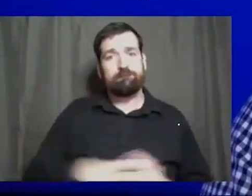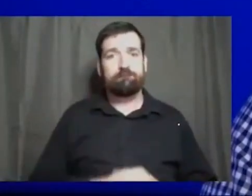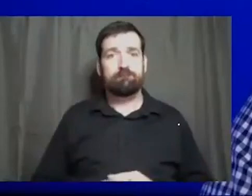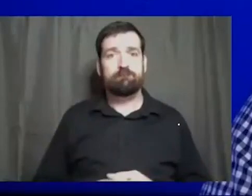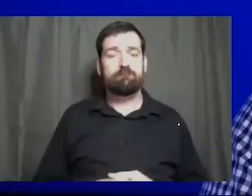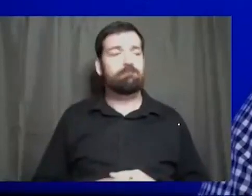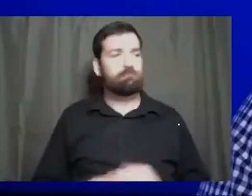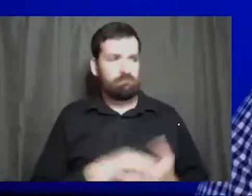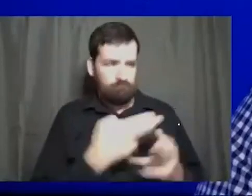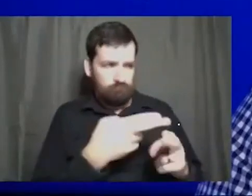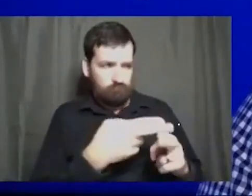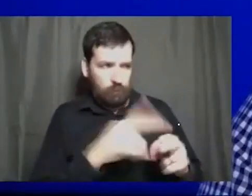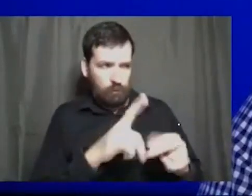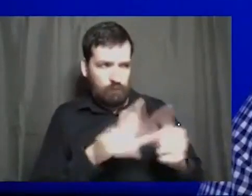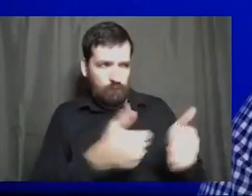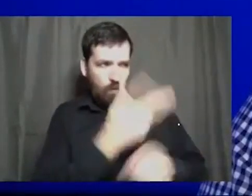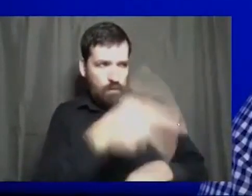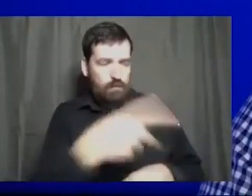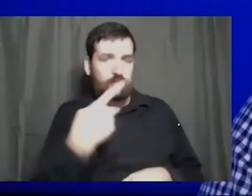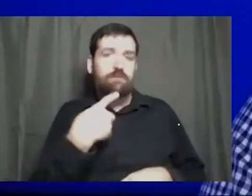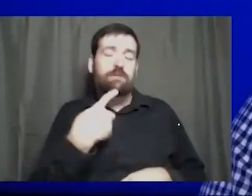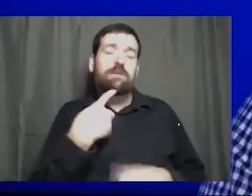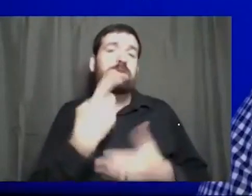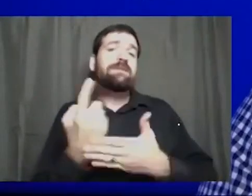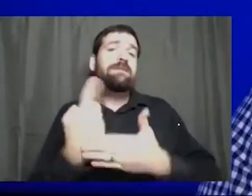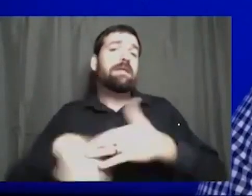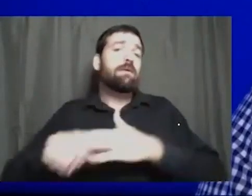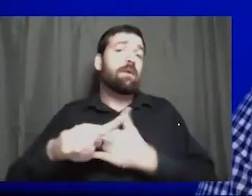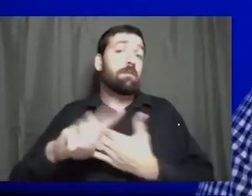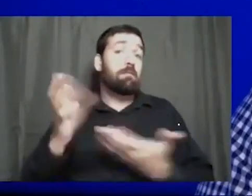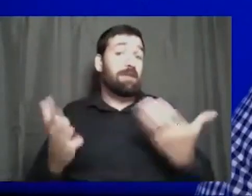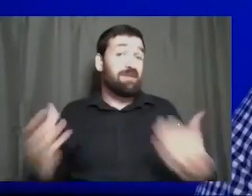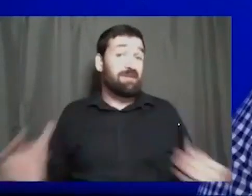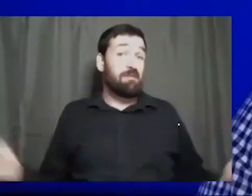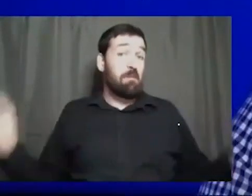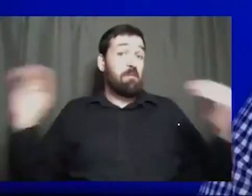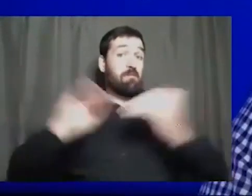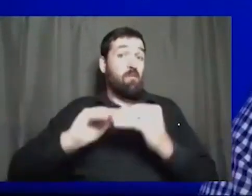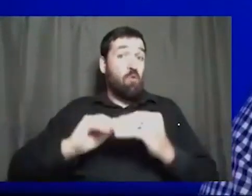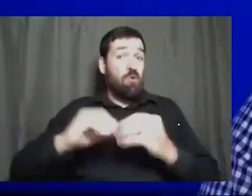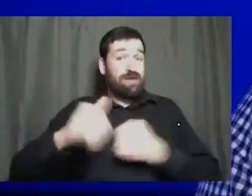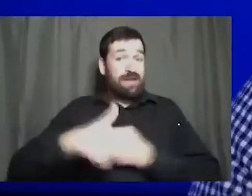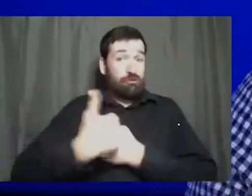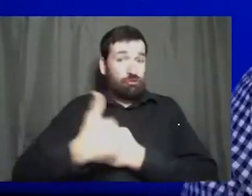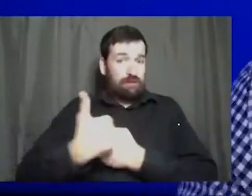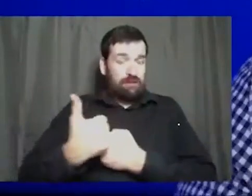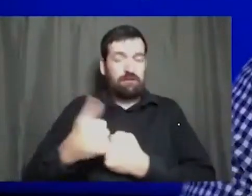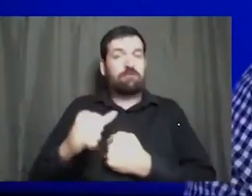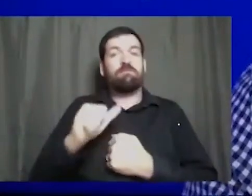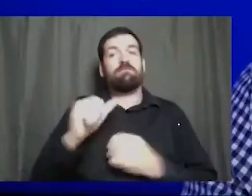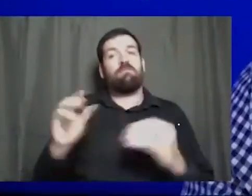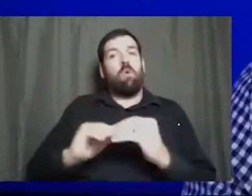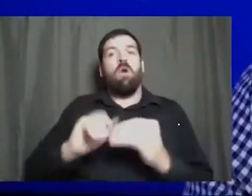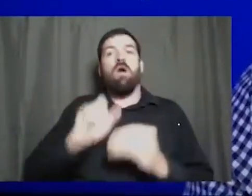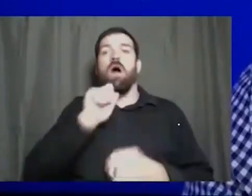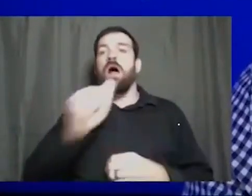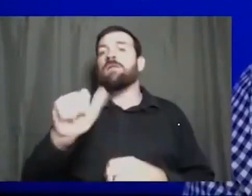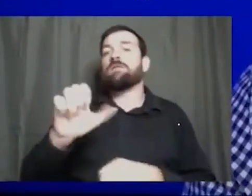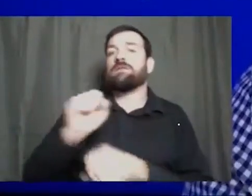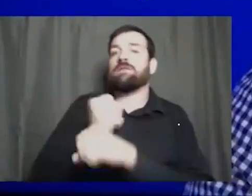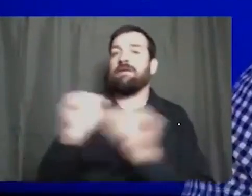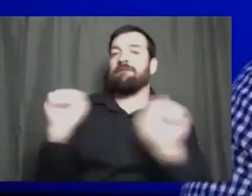And just a quick follow-up, you said that next week might be more unsafe than this week. What do you mean by that? I mean, if numbers